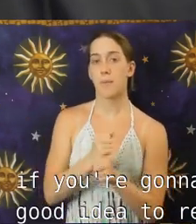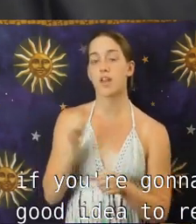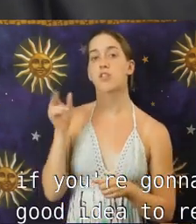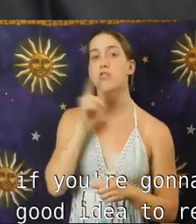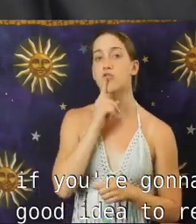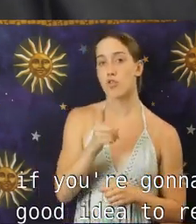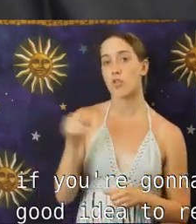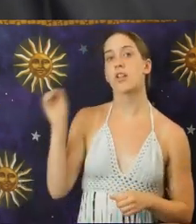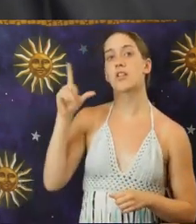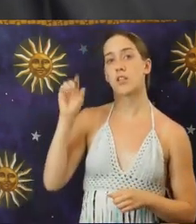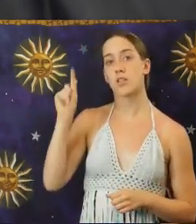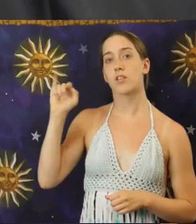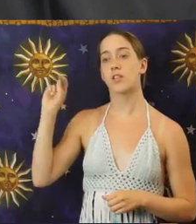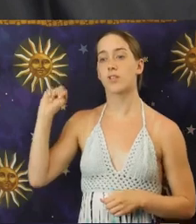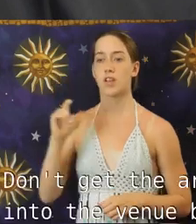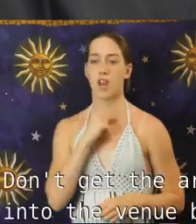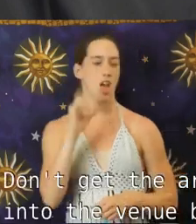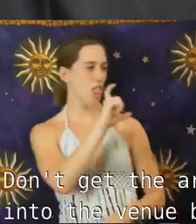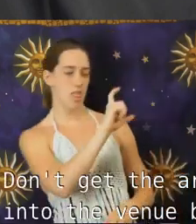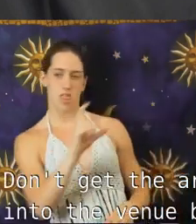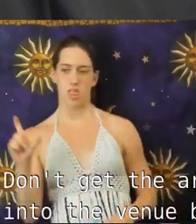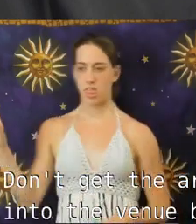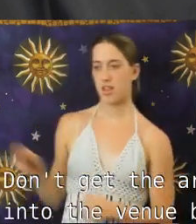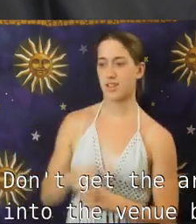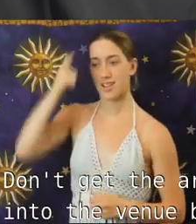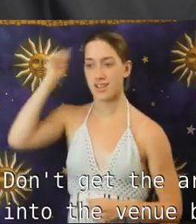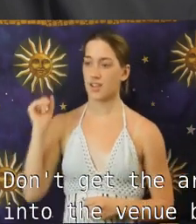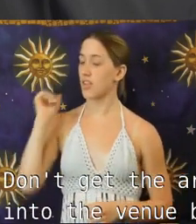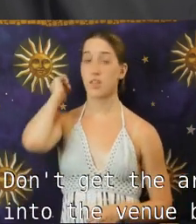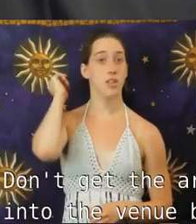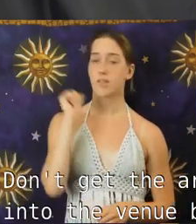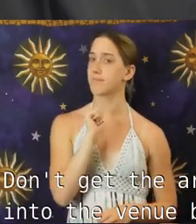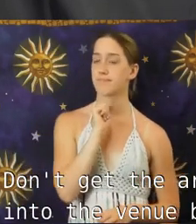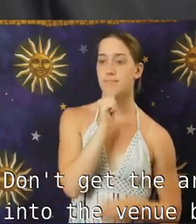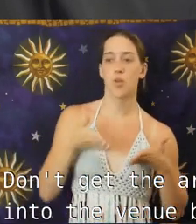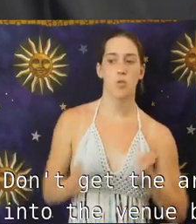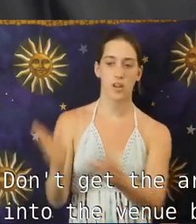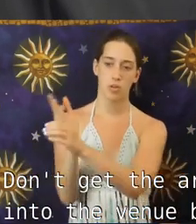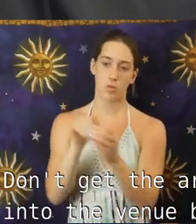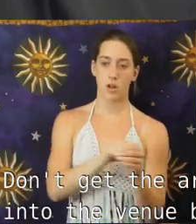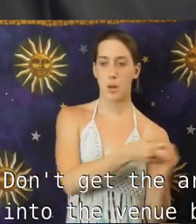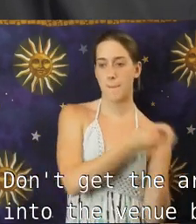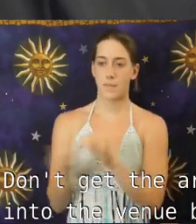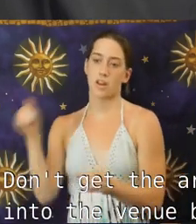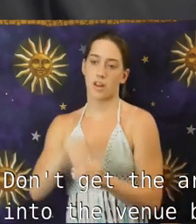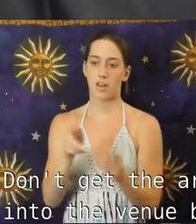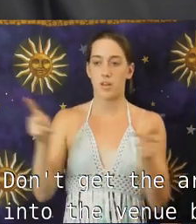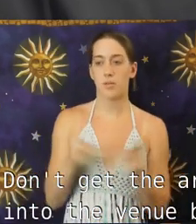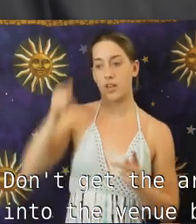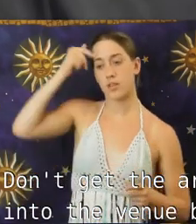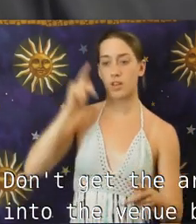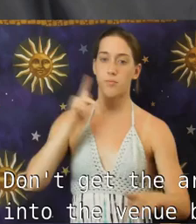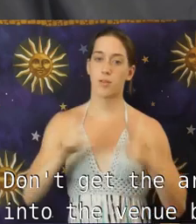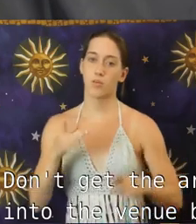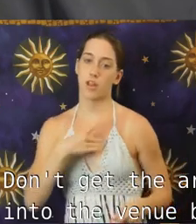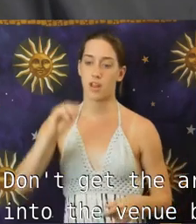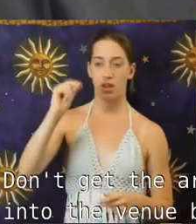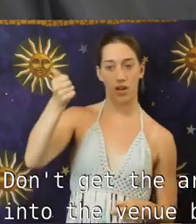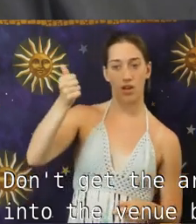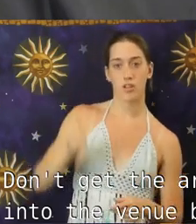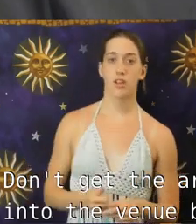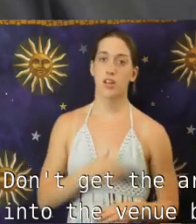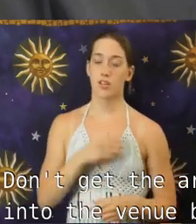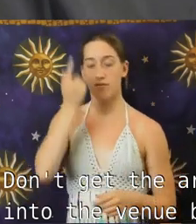to reapply all day, don't get the aerosols, because they will not allow them into the venue, because people